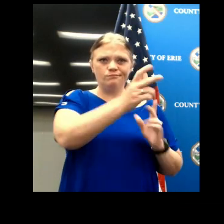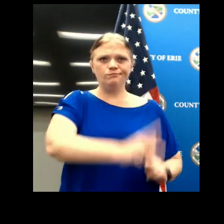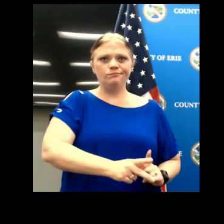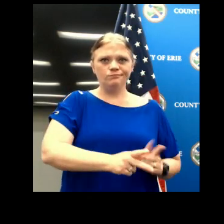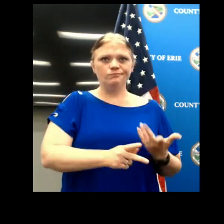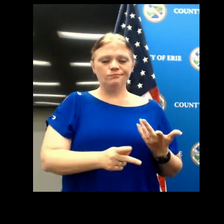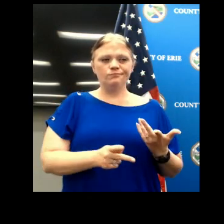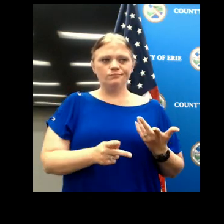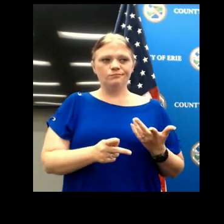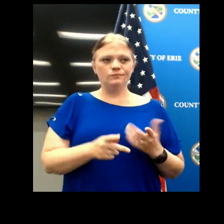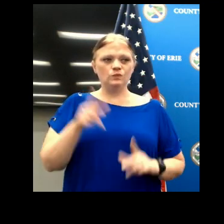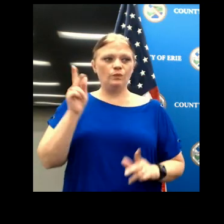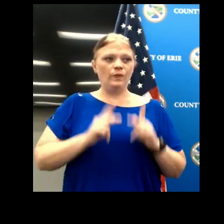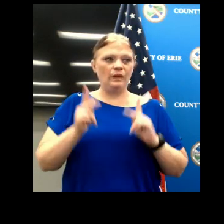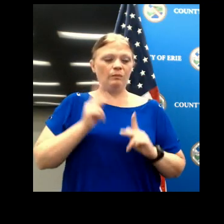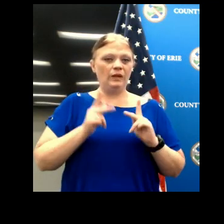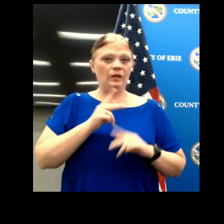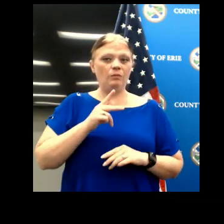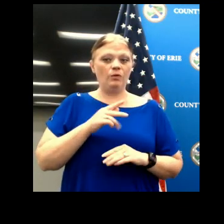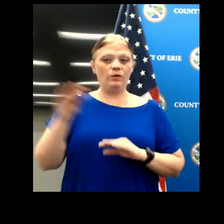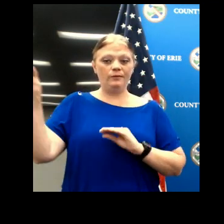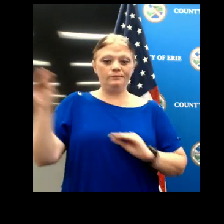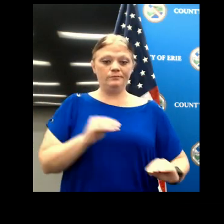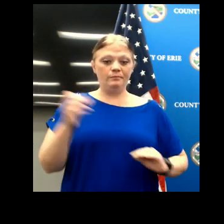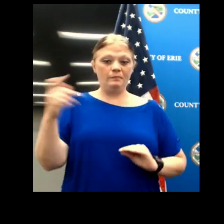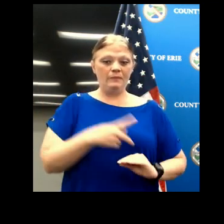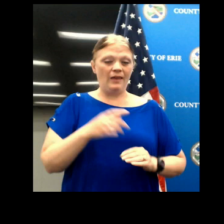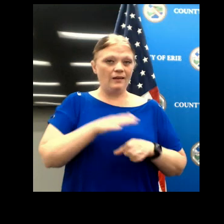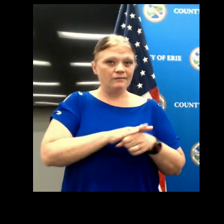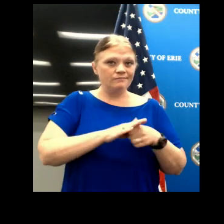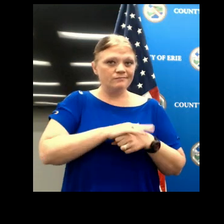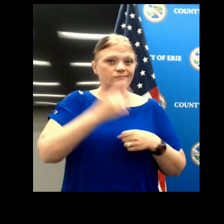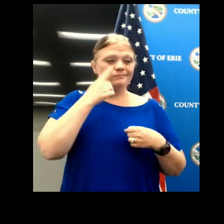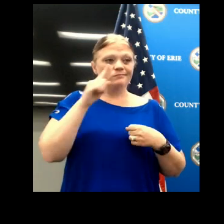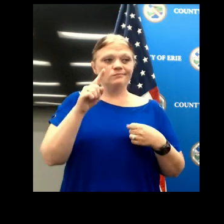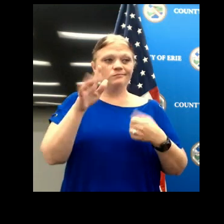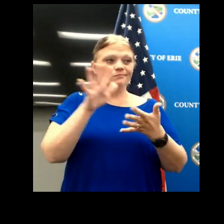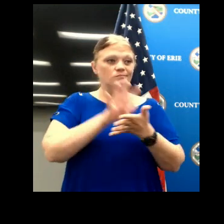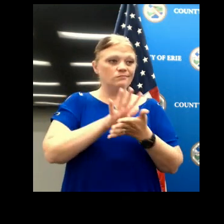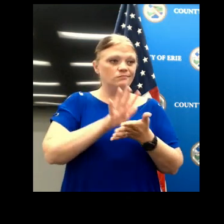With people coming back into the area for school, and